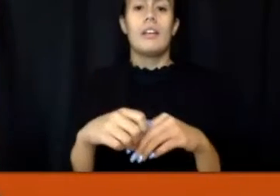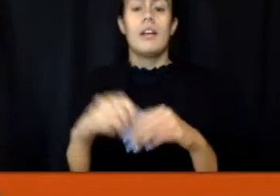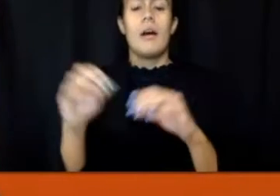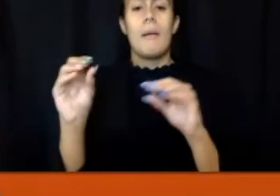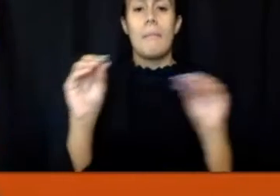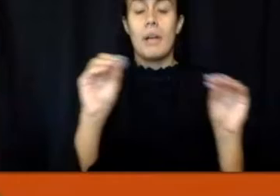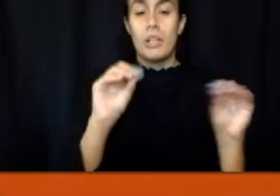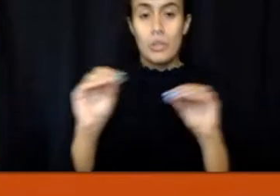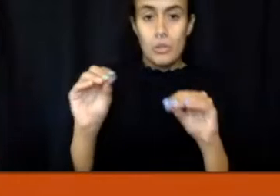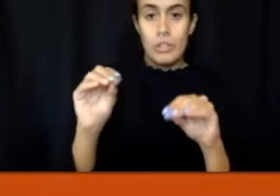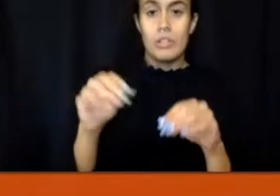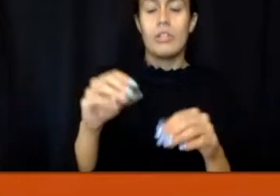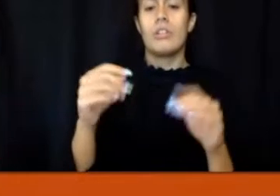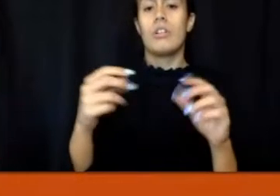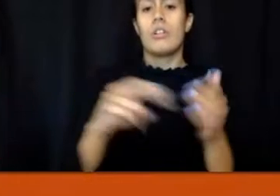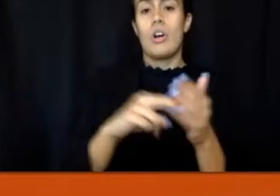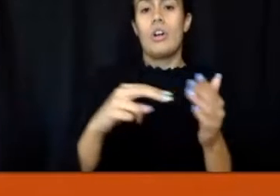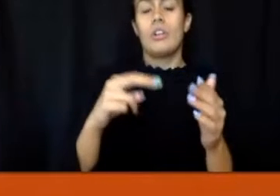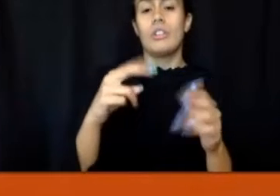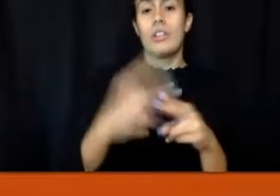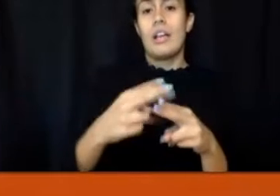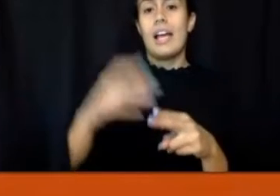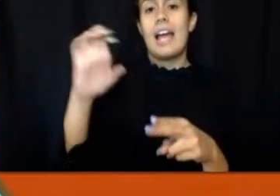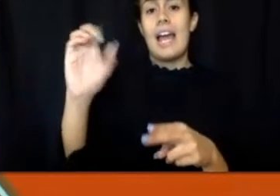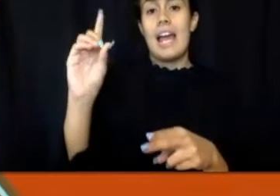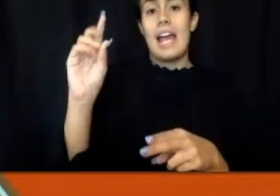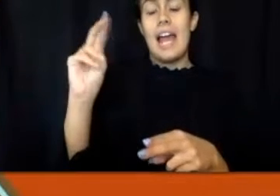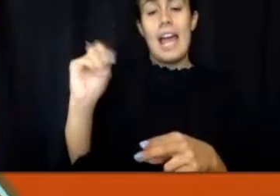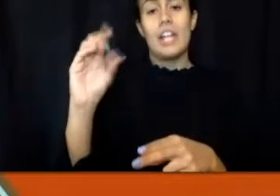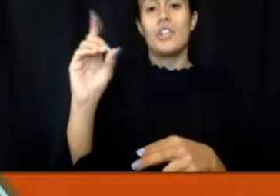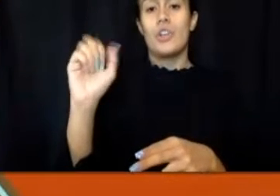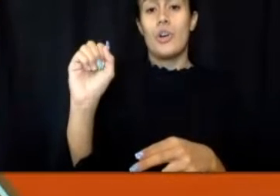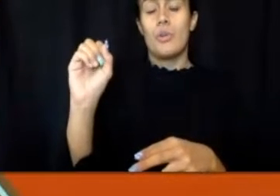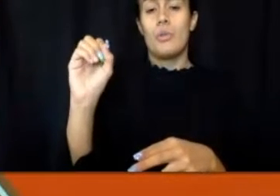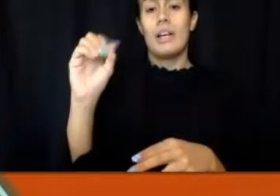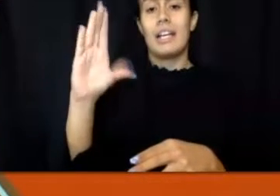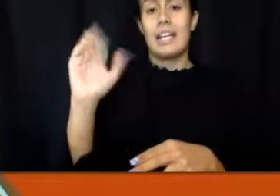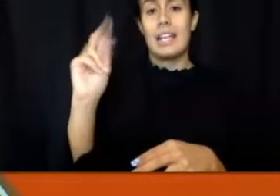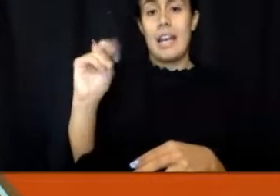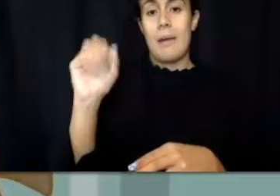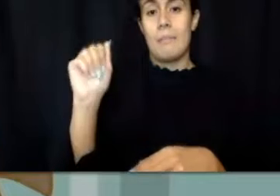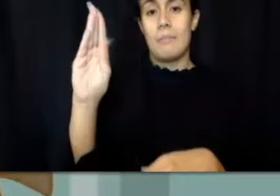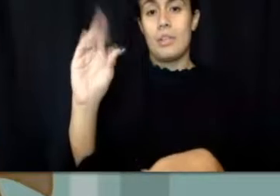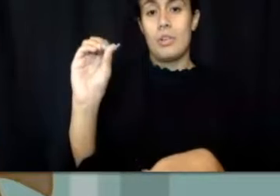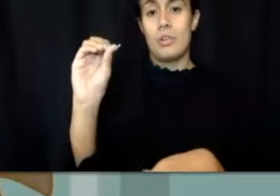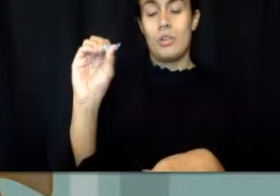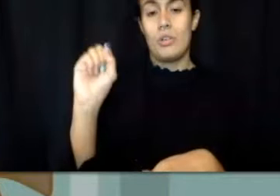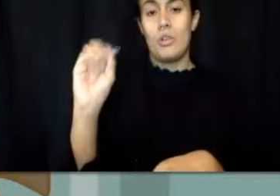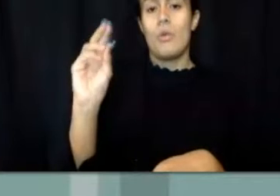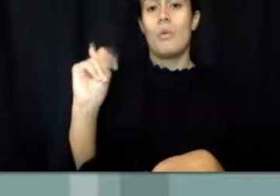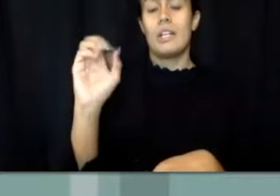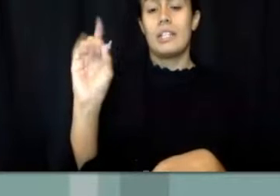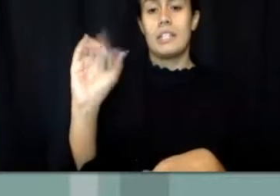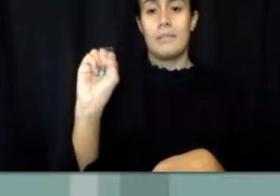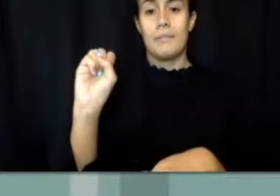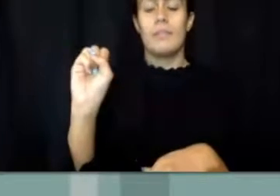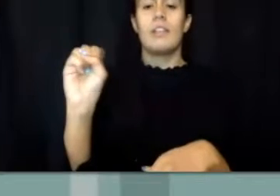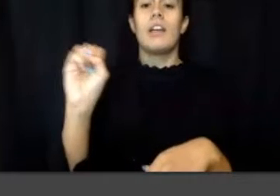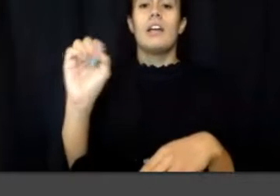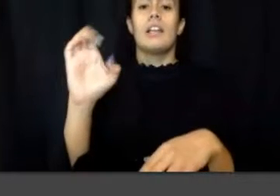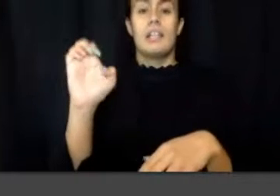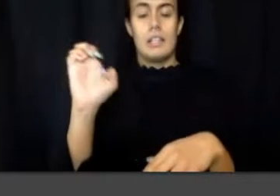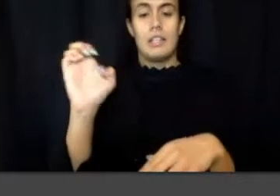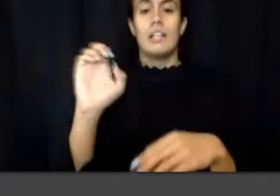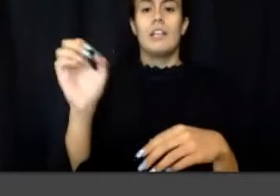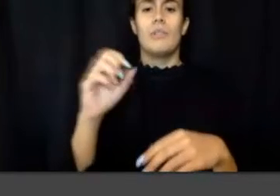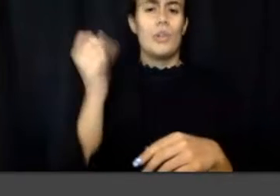to the body, called endocannabinoids, also act on these receptors. We don't totally understand